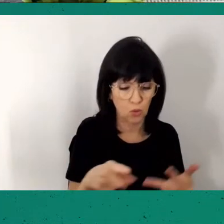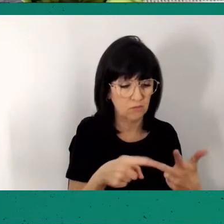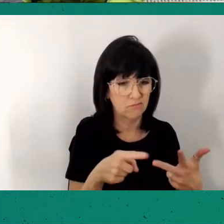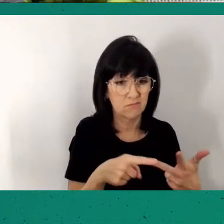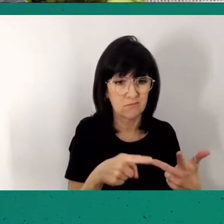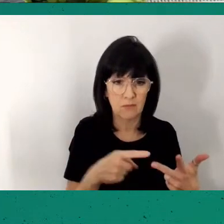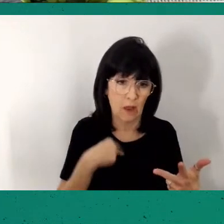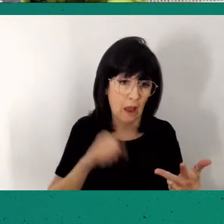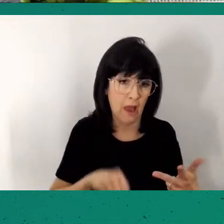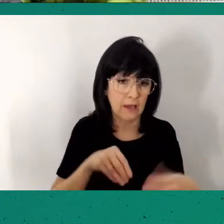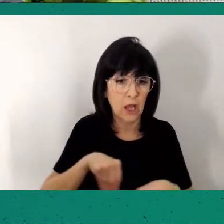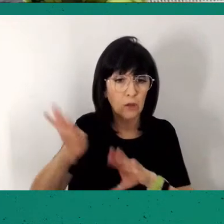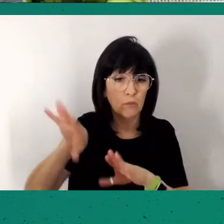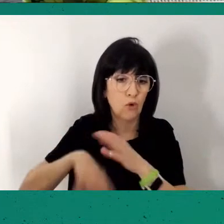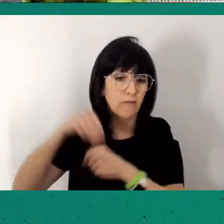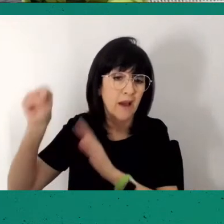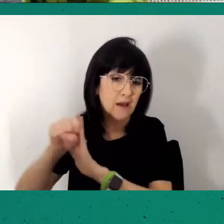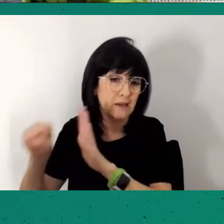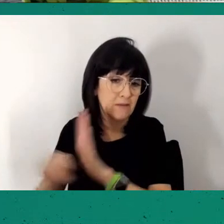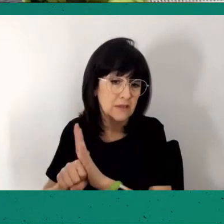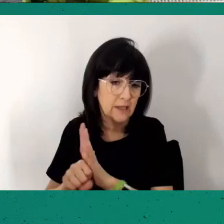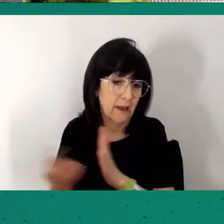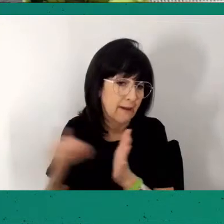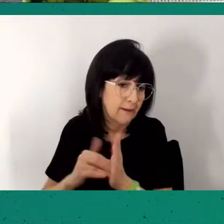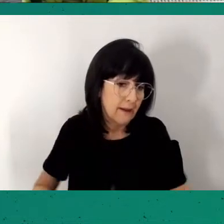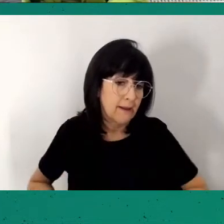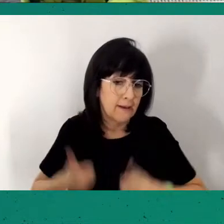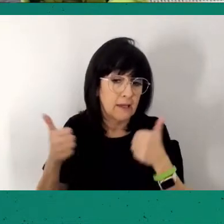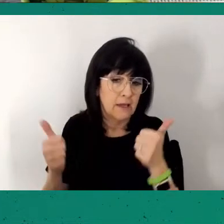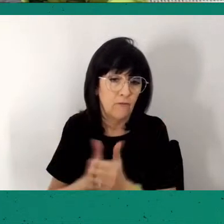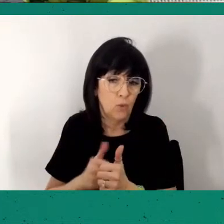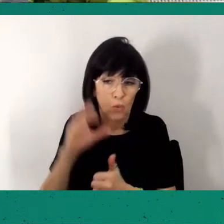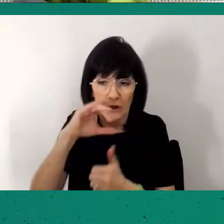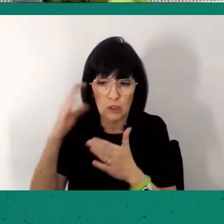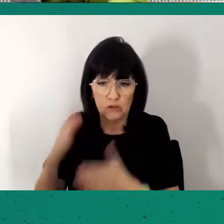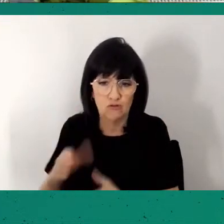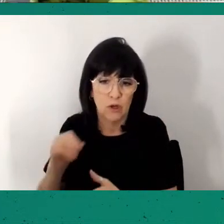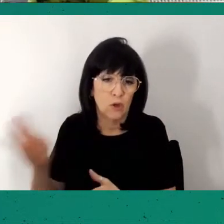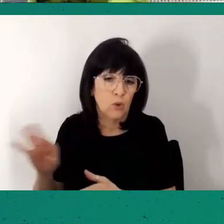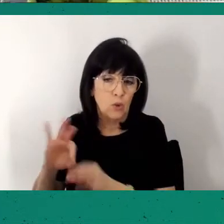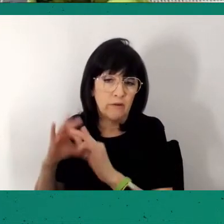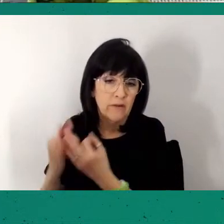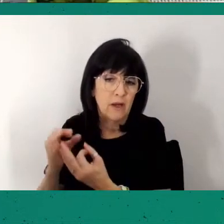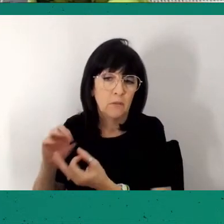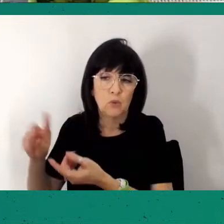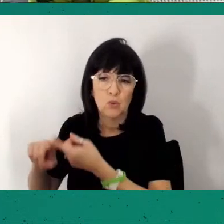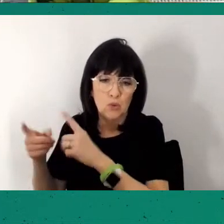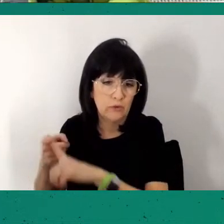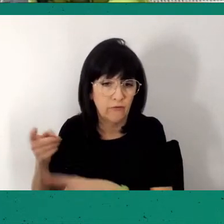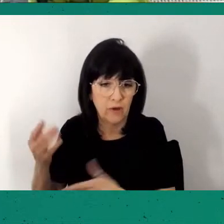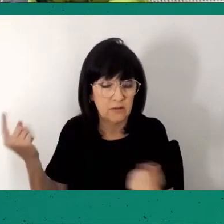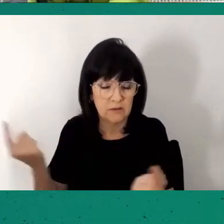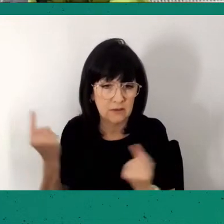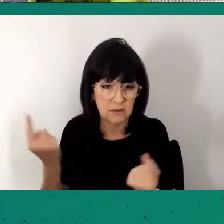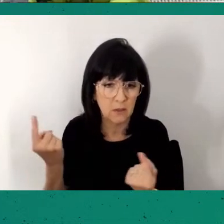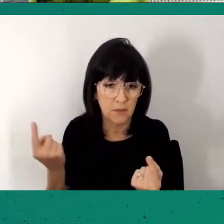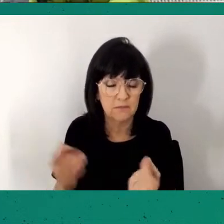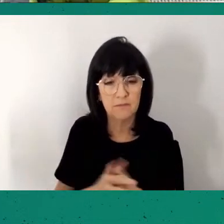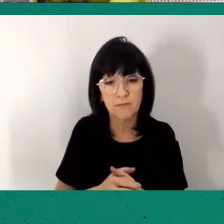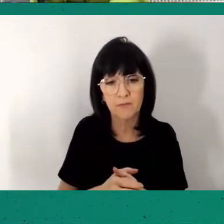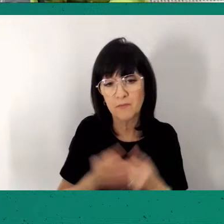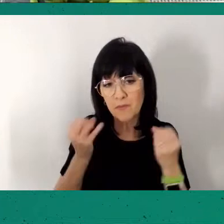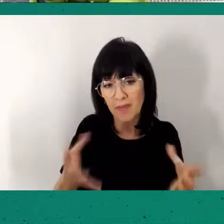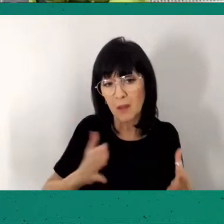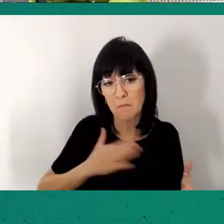with relatives or complete strangers again. Many students in my era stopped school when they completed